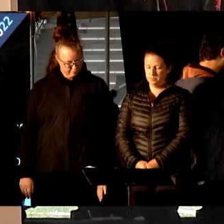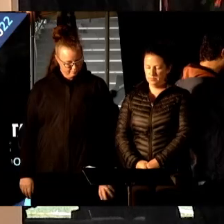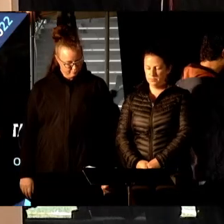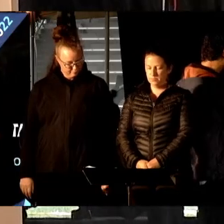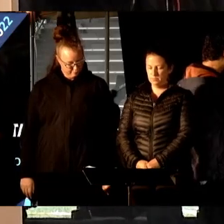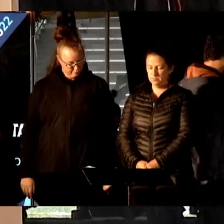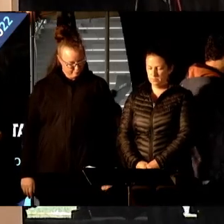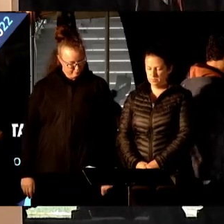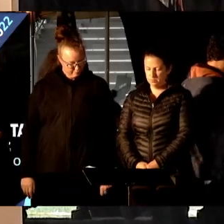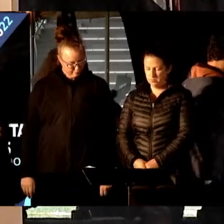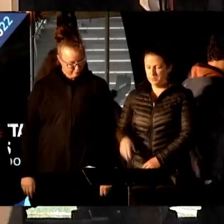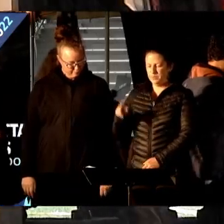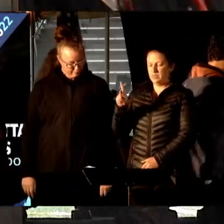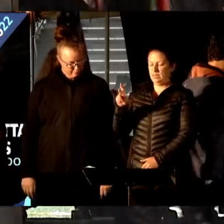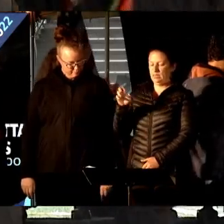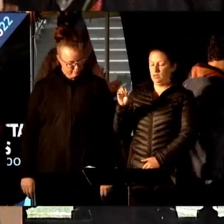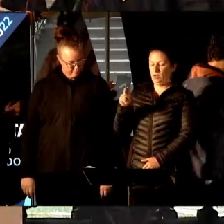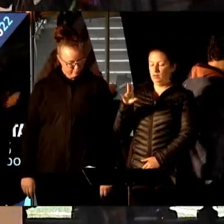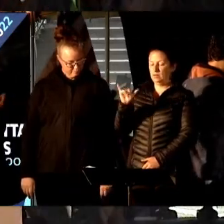Keone Micah.